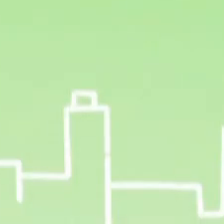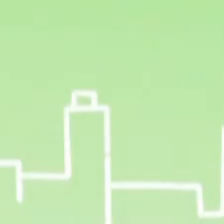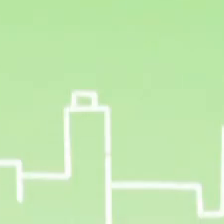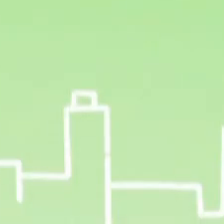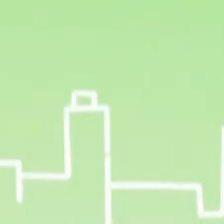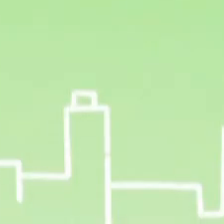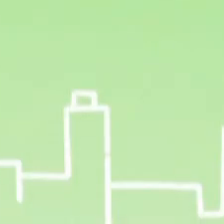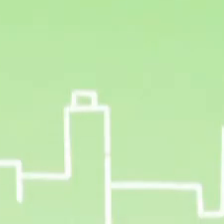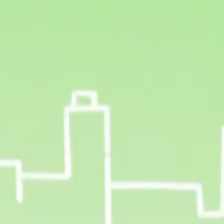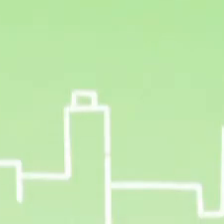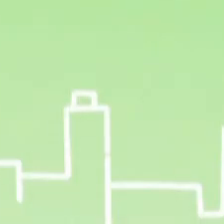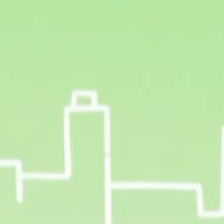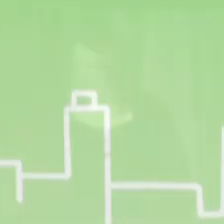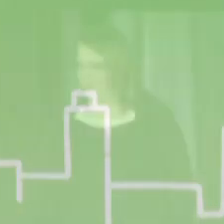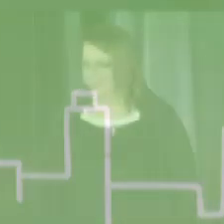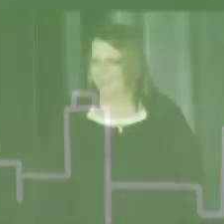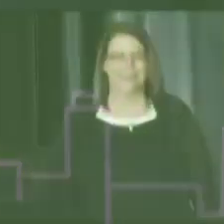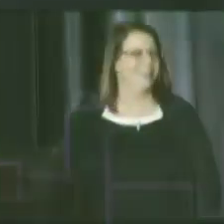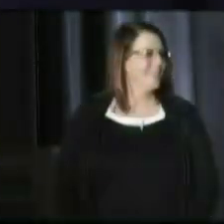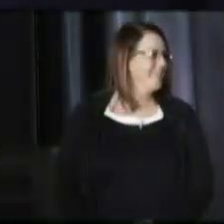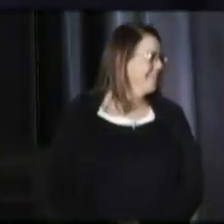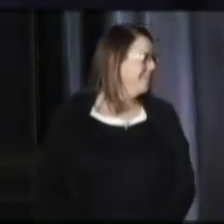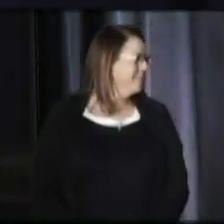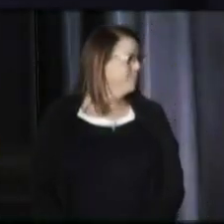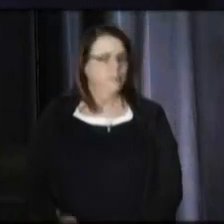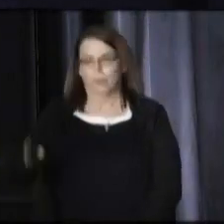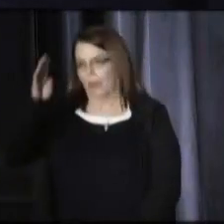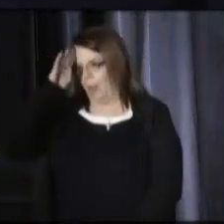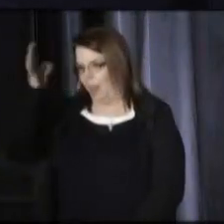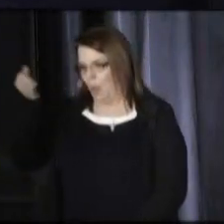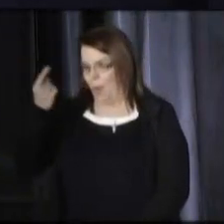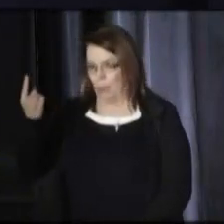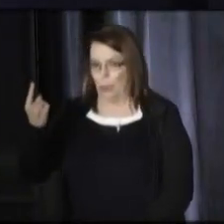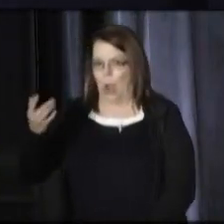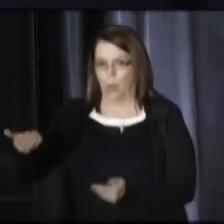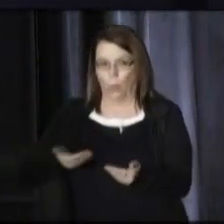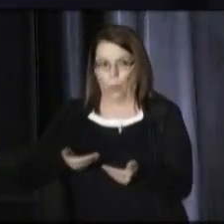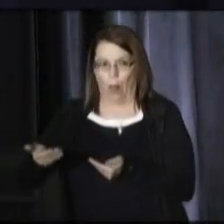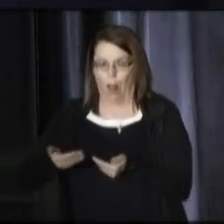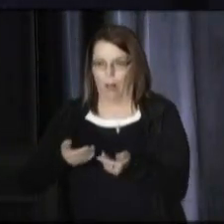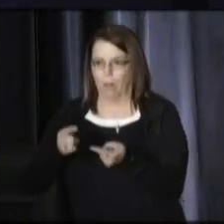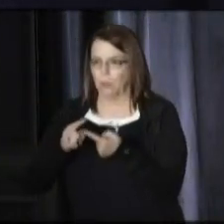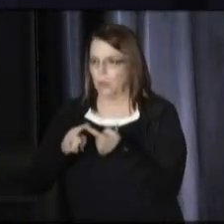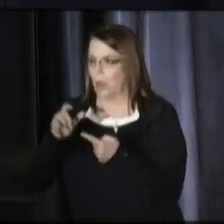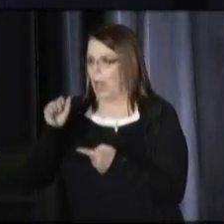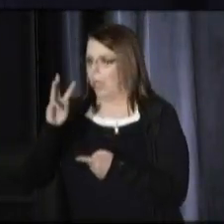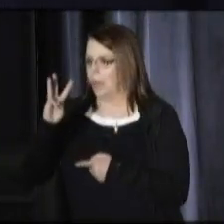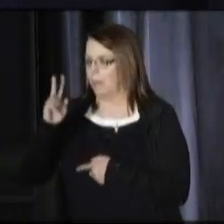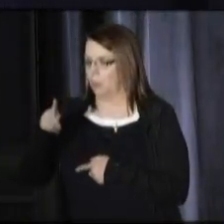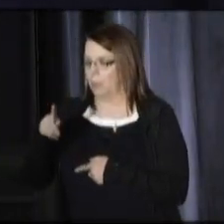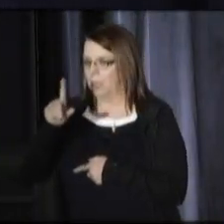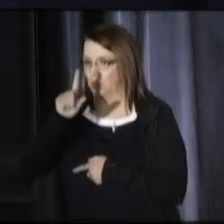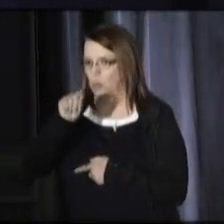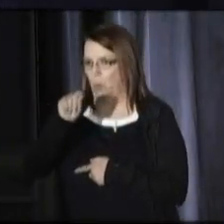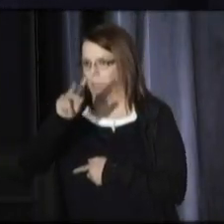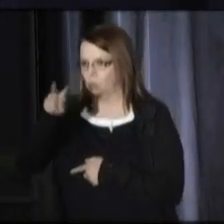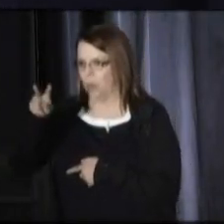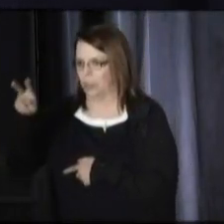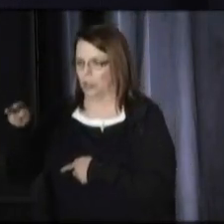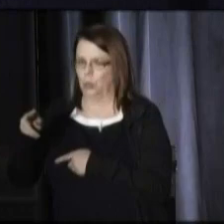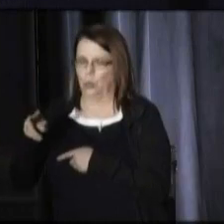Ready? Okay. Hi, everyone. Welcome to the AWP 22 Conference and Book Fair